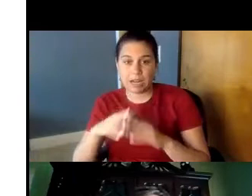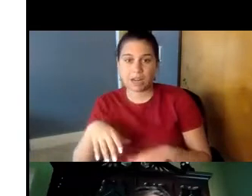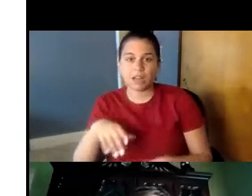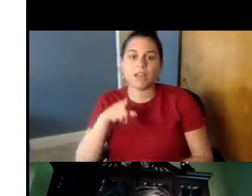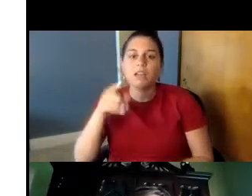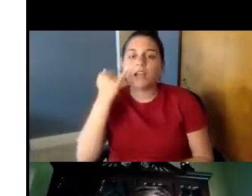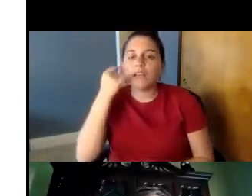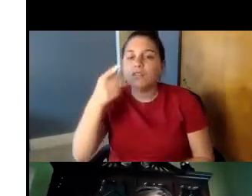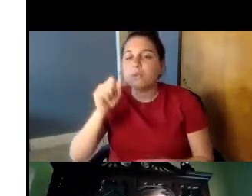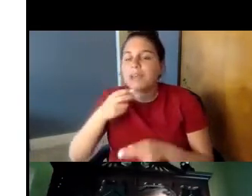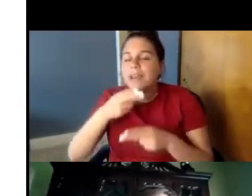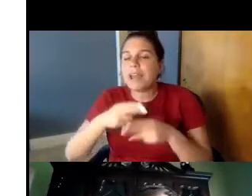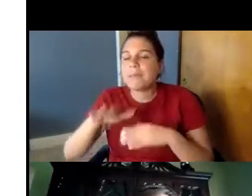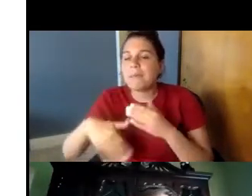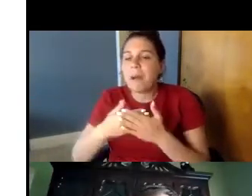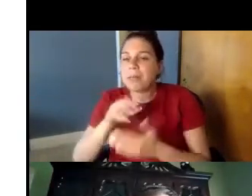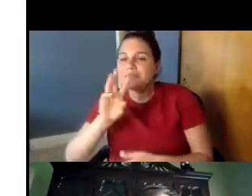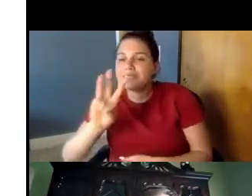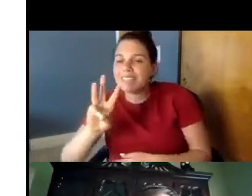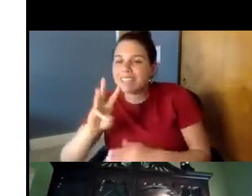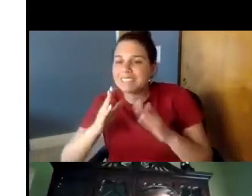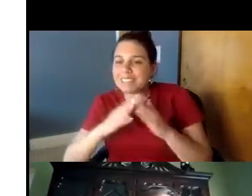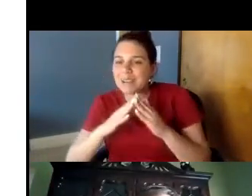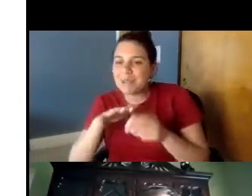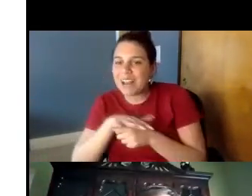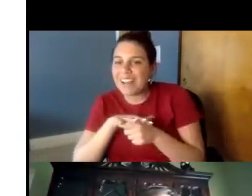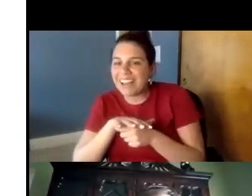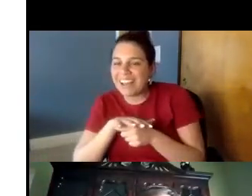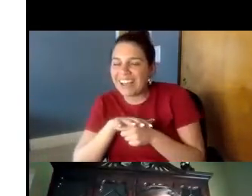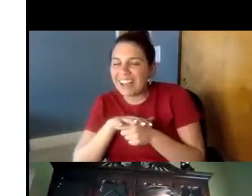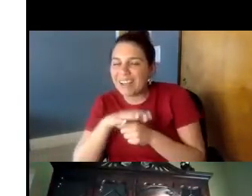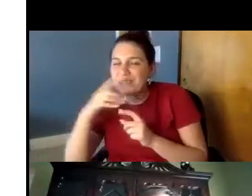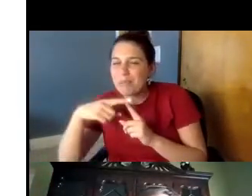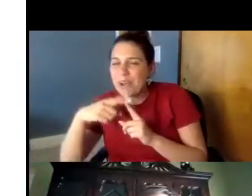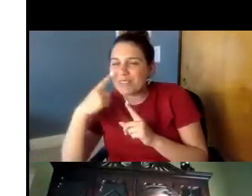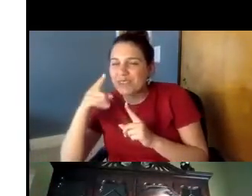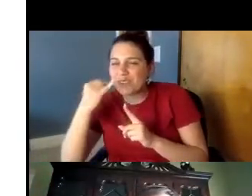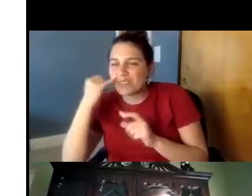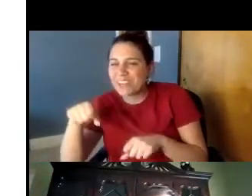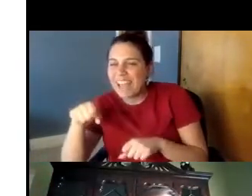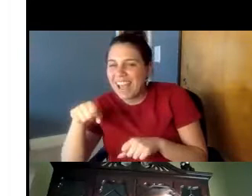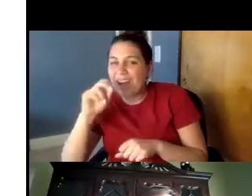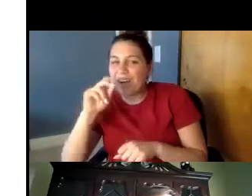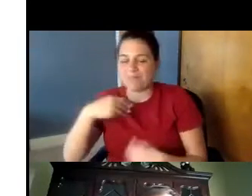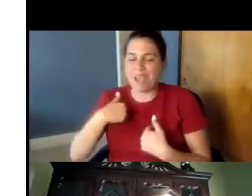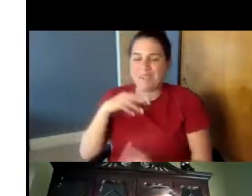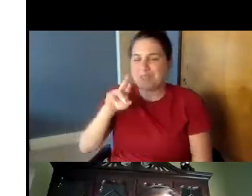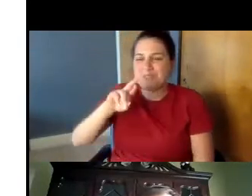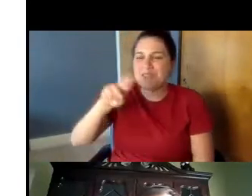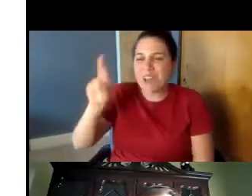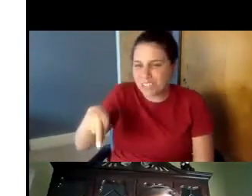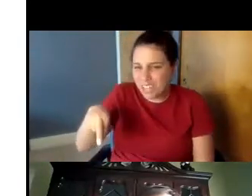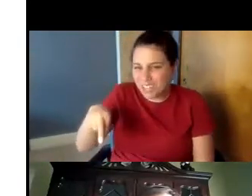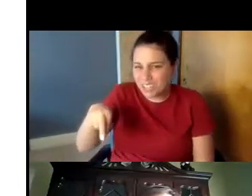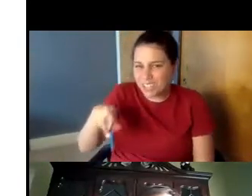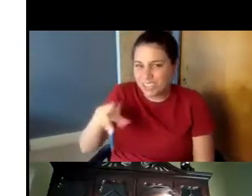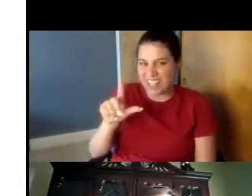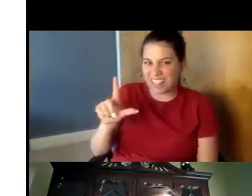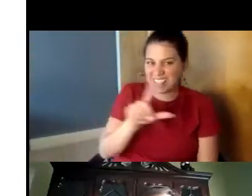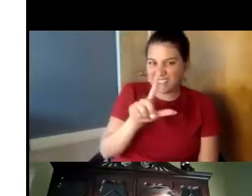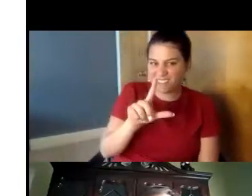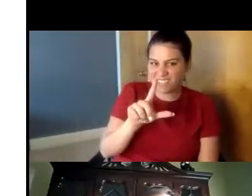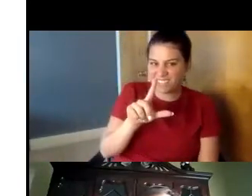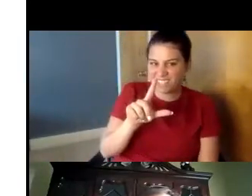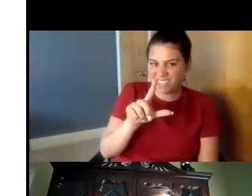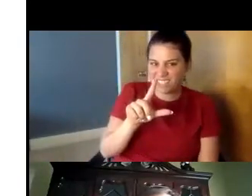name all 6. We have Rochester. I don't know if you can see my pointer. Rochester, furthest to the left on the top row.